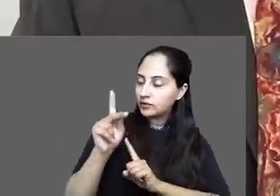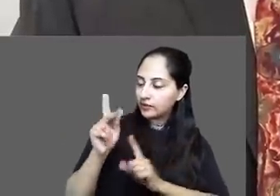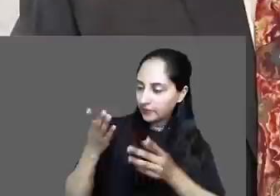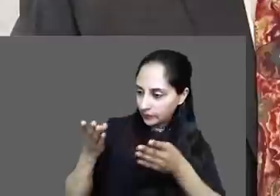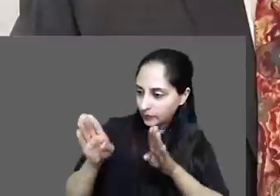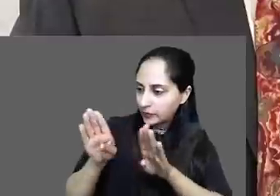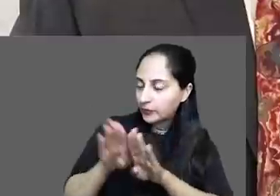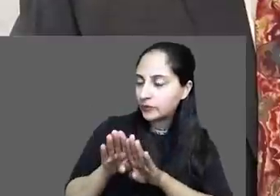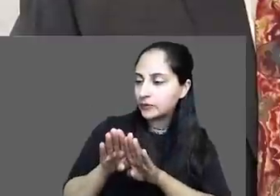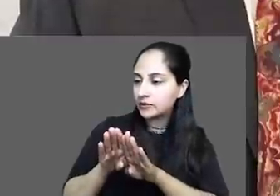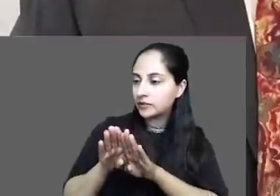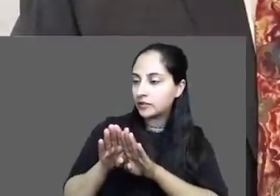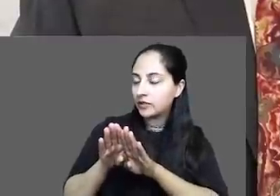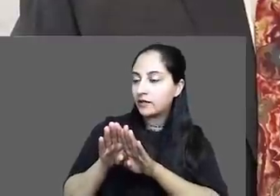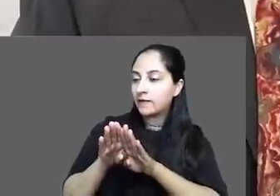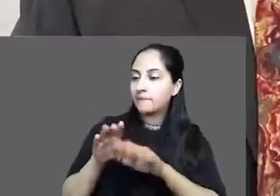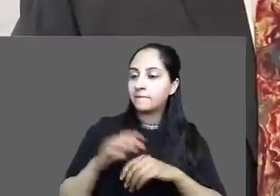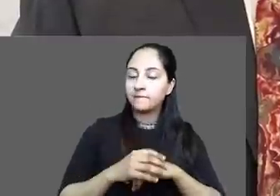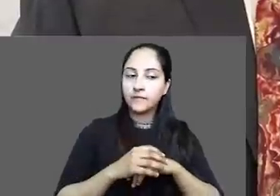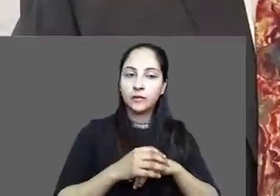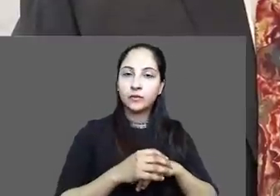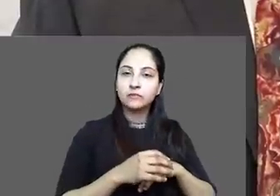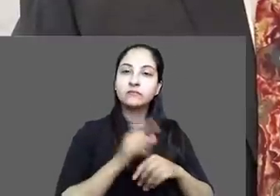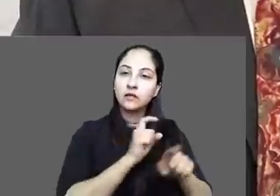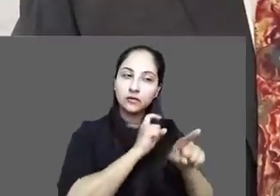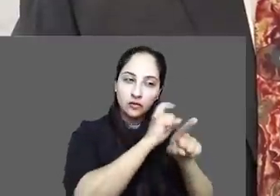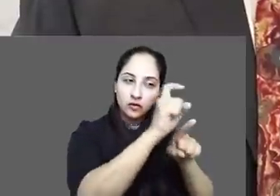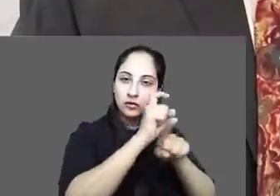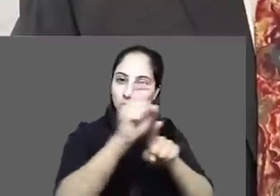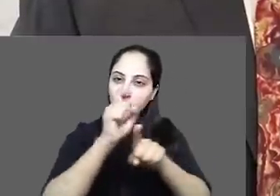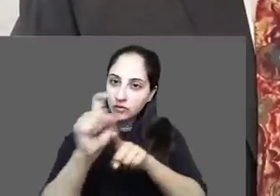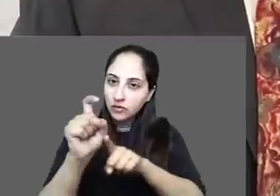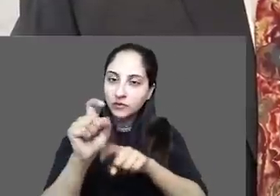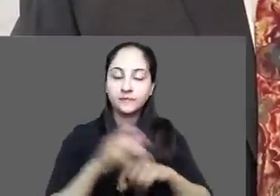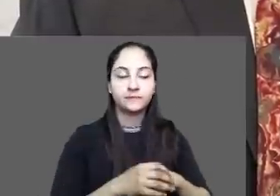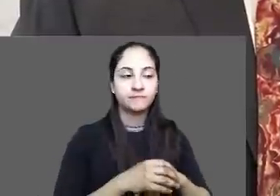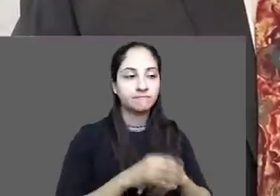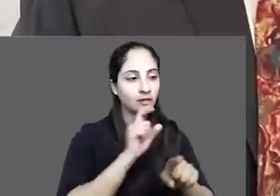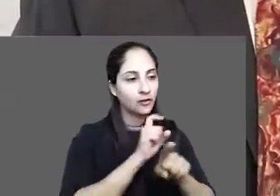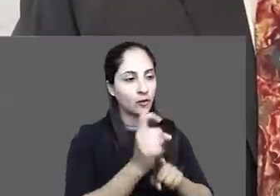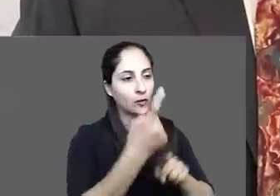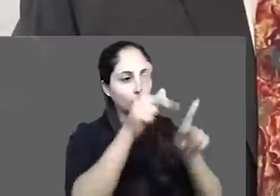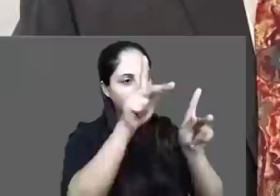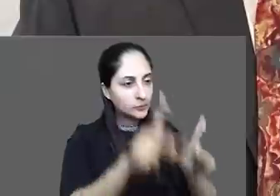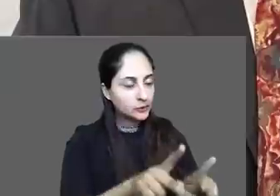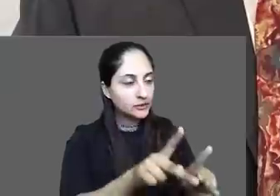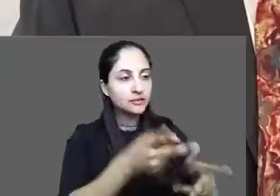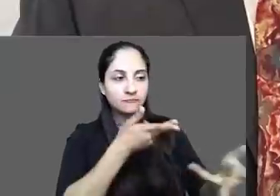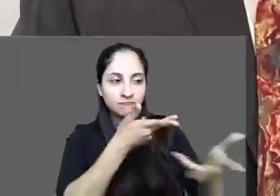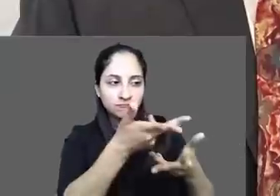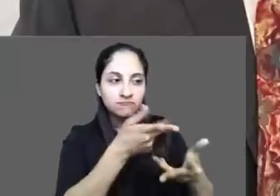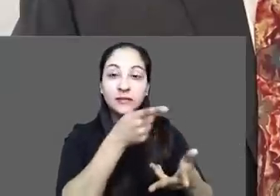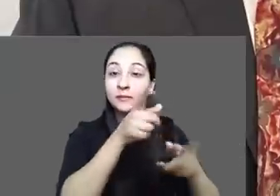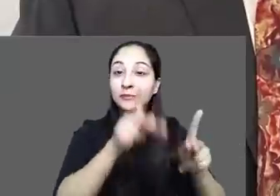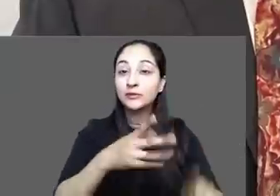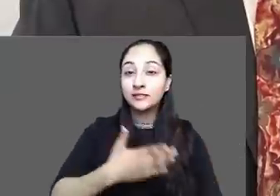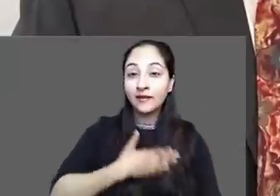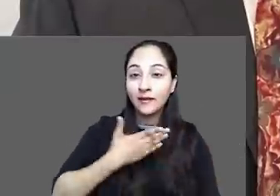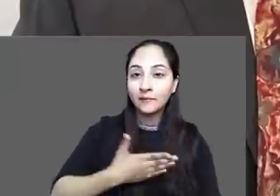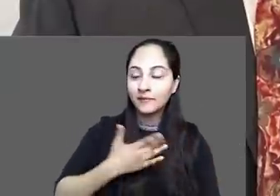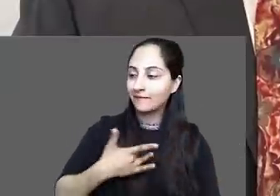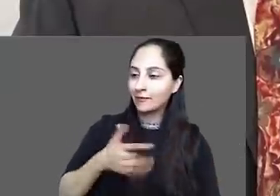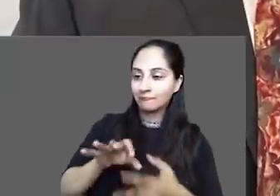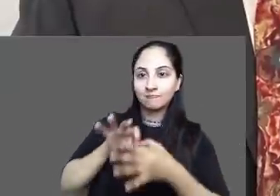closed after evening prayers one day. We called the murid to make sure that they were doing okay. And there was this one murid who was